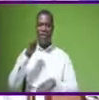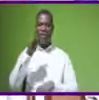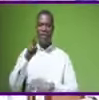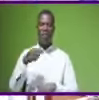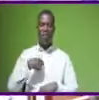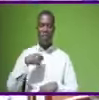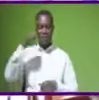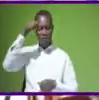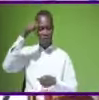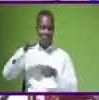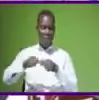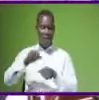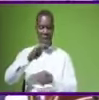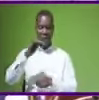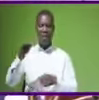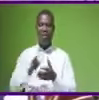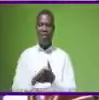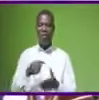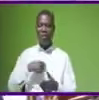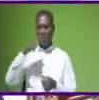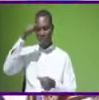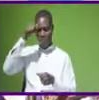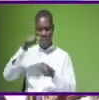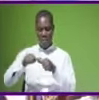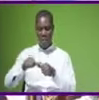kaye. Me kai